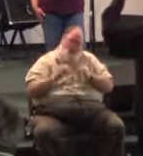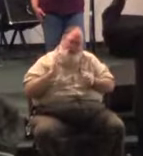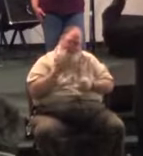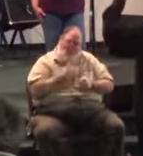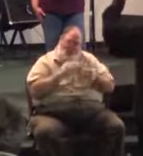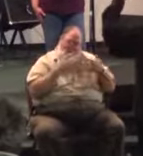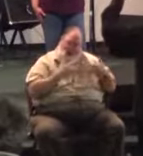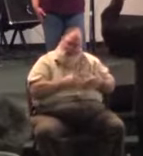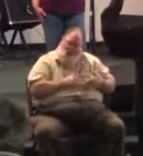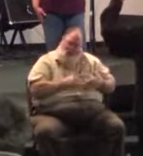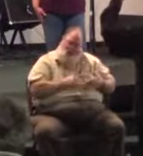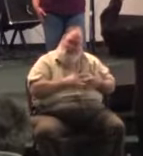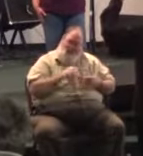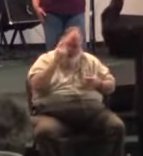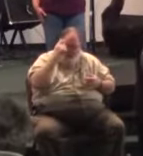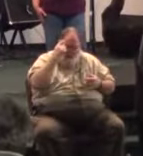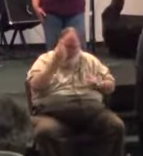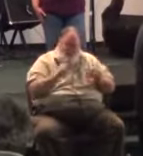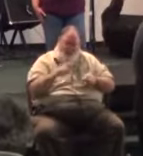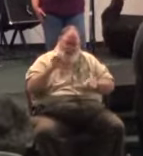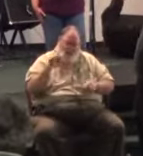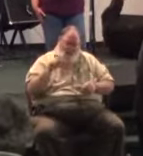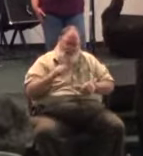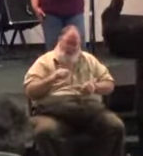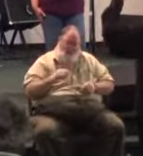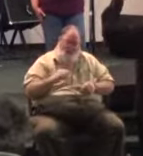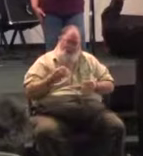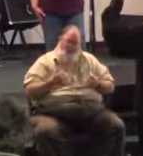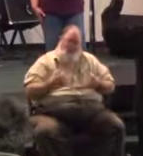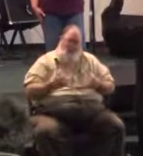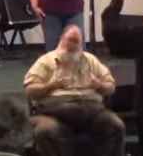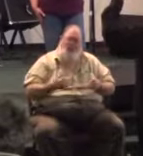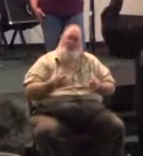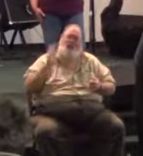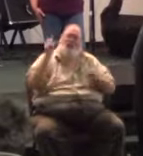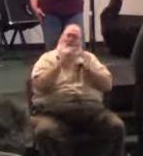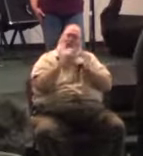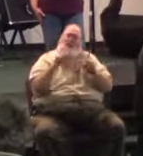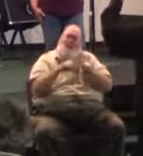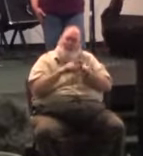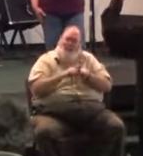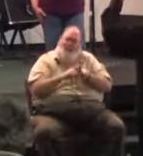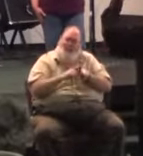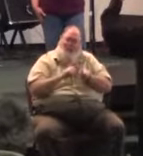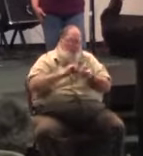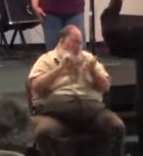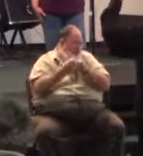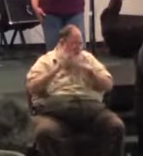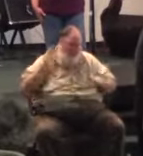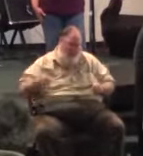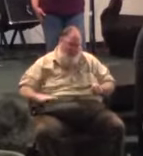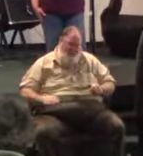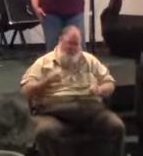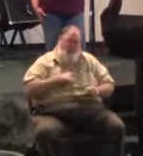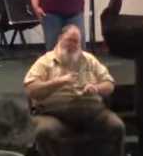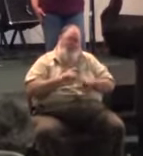and our minds as we need it today. Lord, your word's the same. It never changes. And